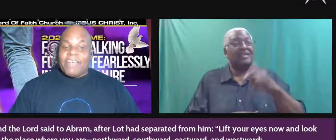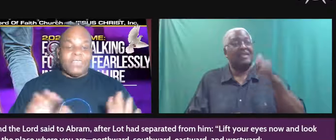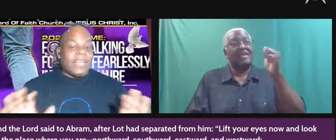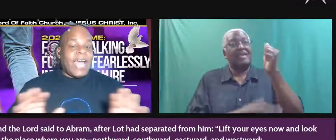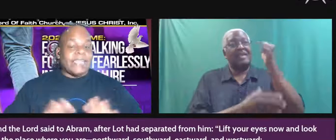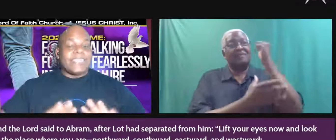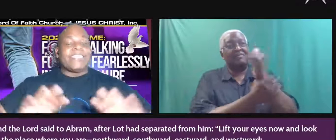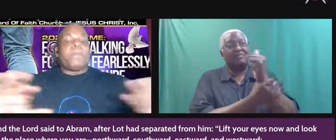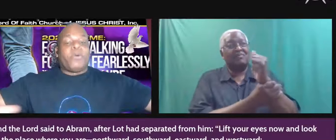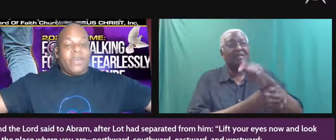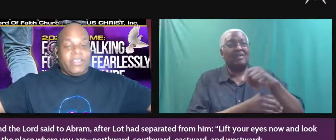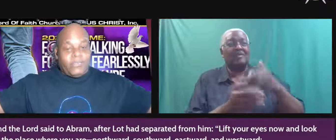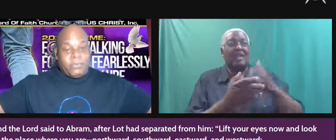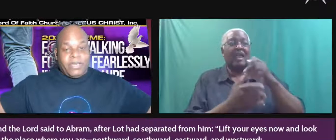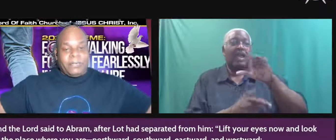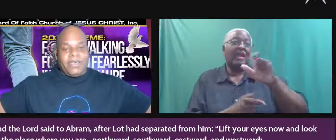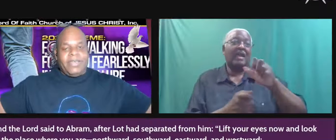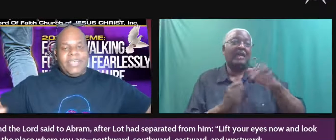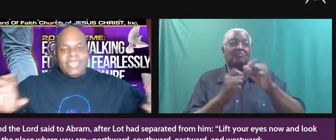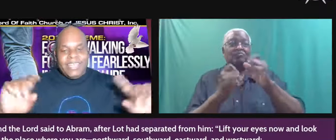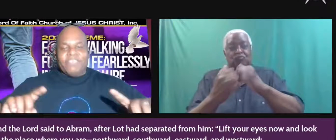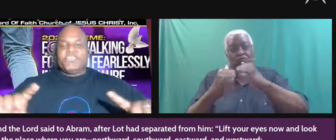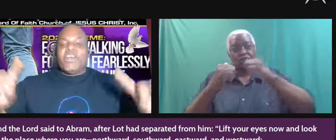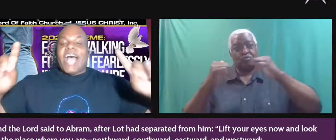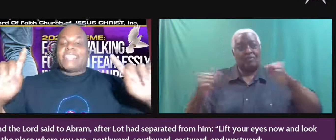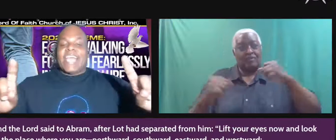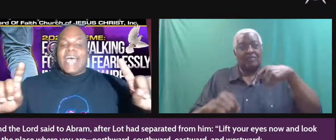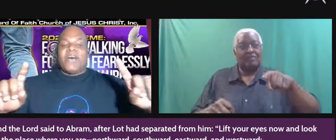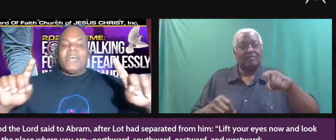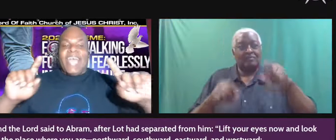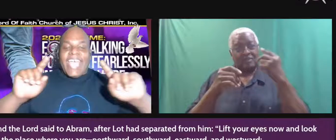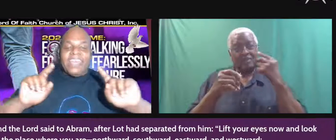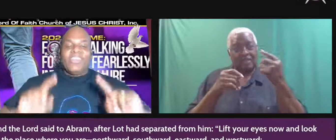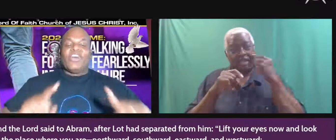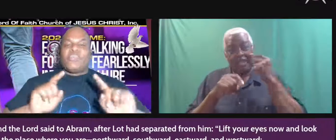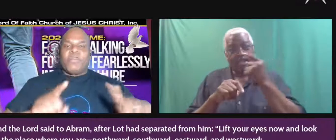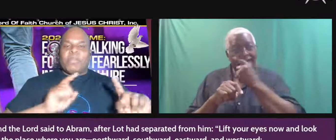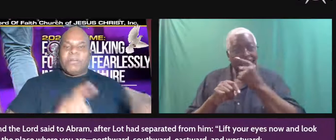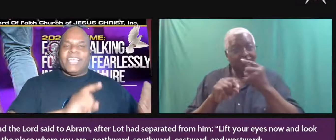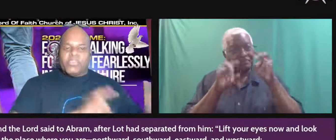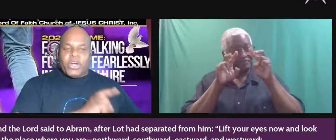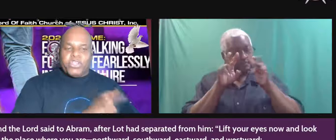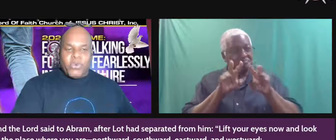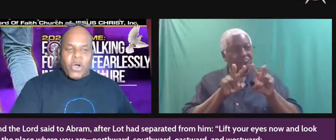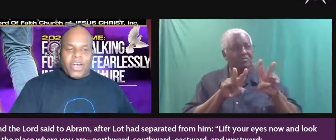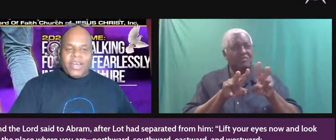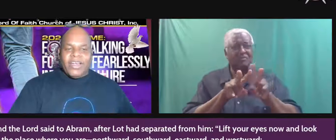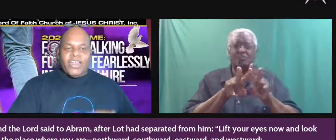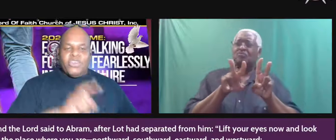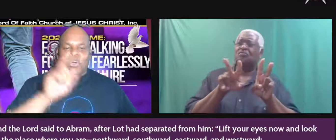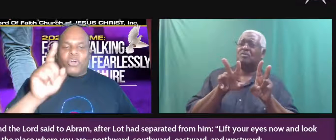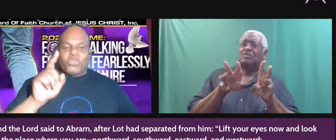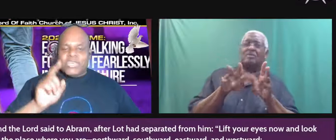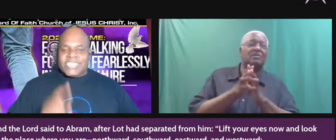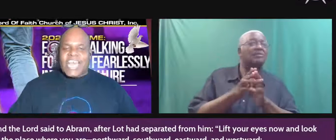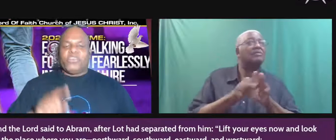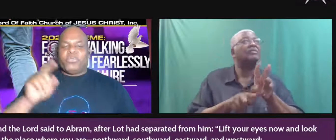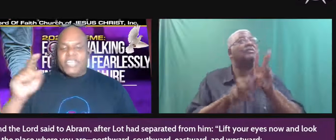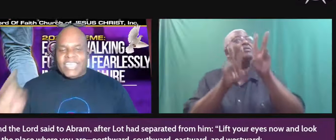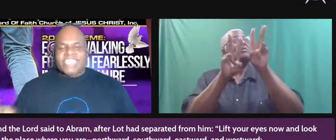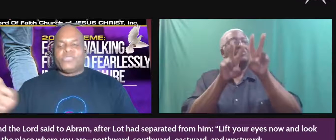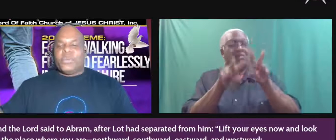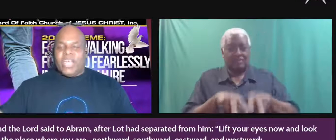Abram, after Lot had separated from him, lift your eyes now and look from the place where you are,